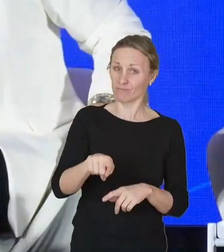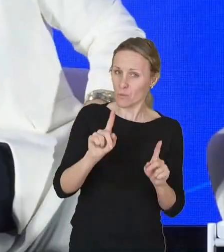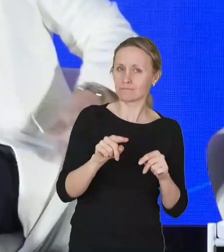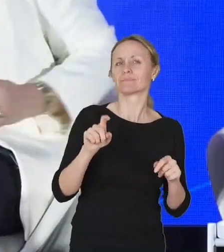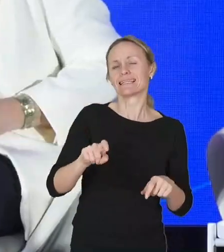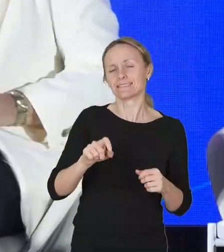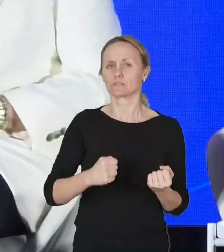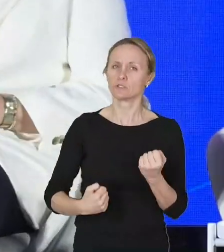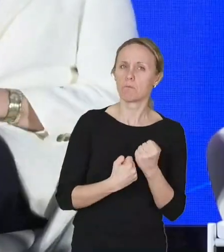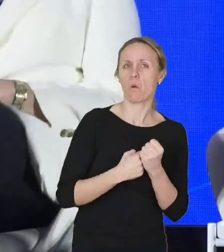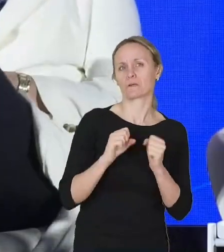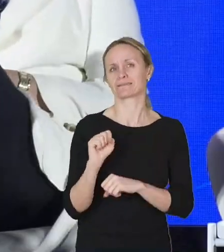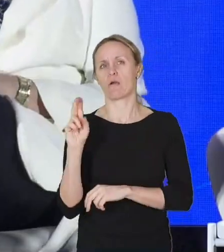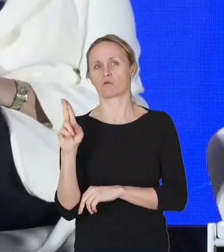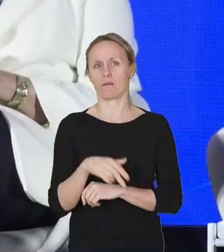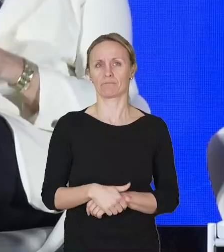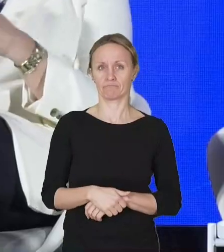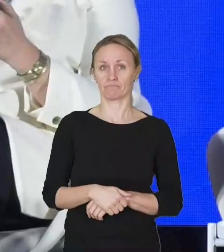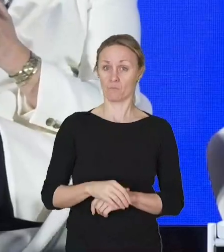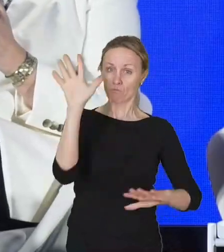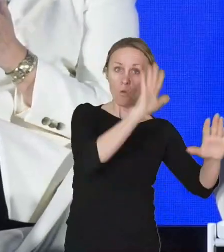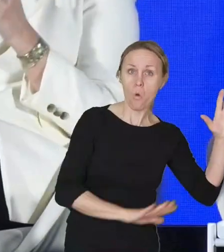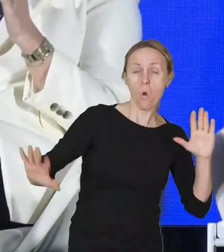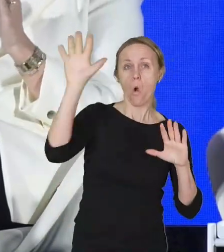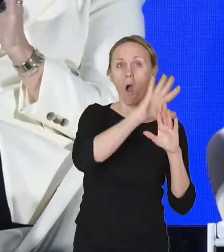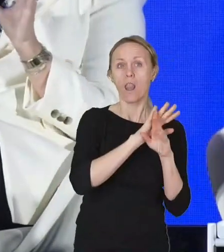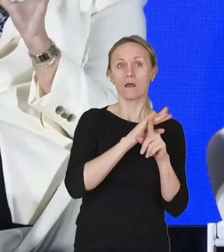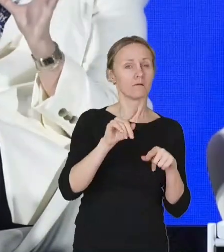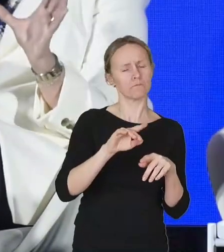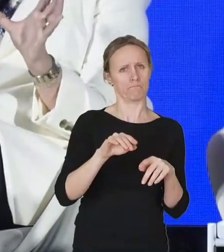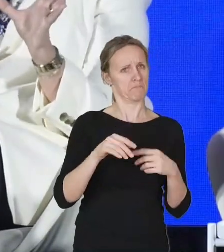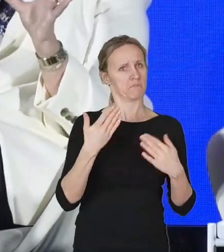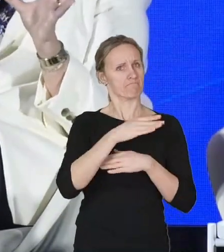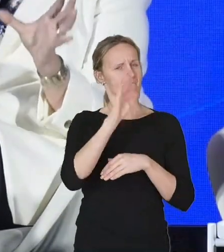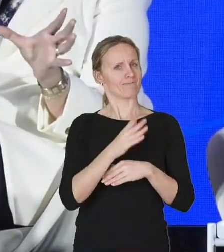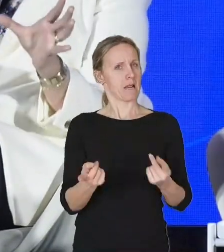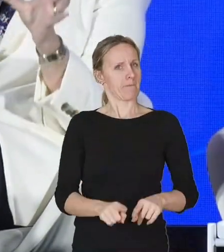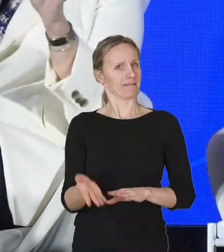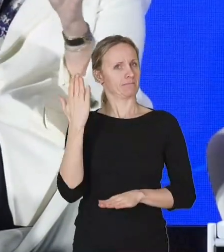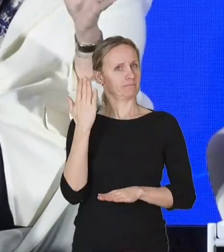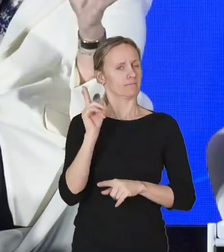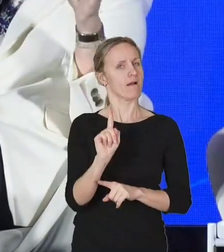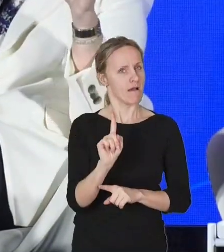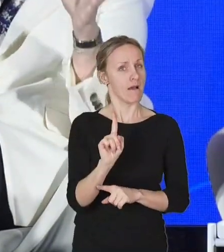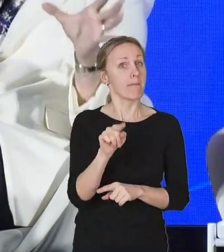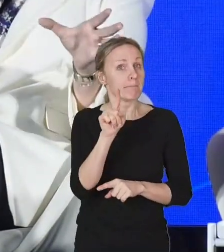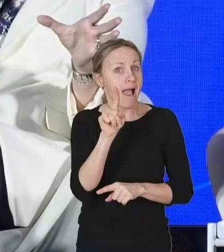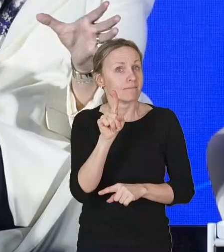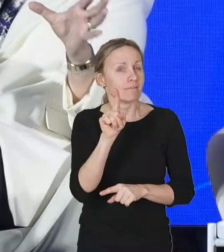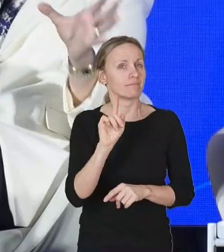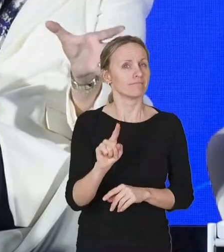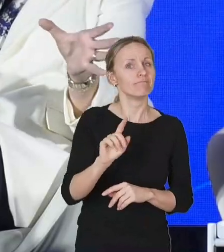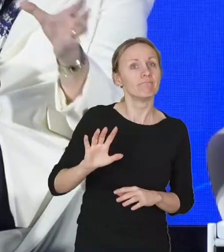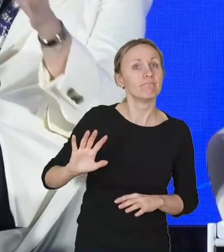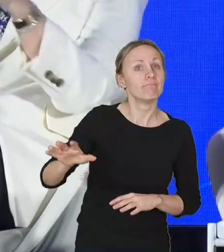intrinsic dimension of that. But you see the global dimension as soon as you project that in connection with the innovation